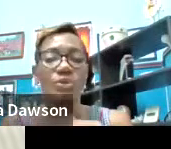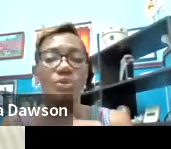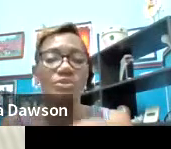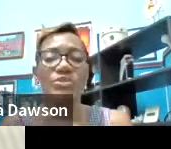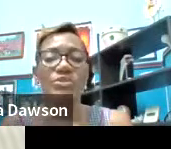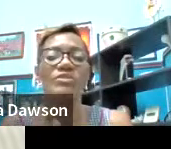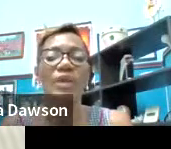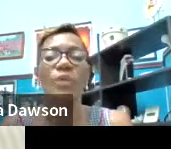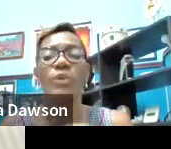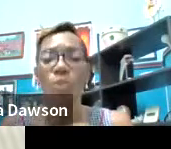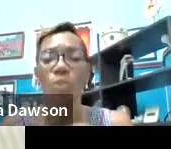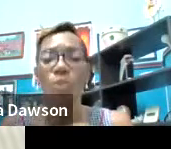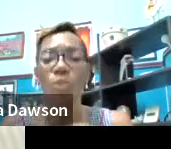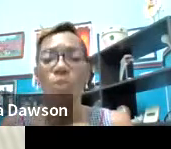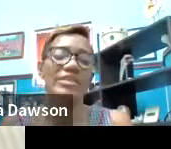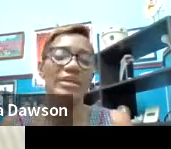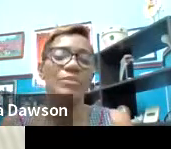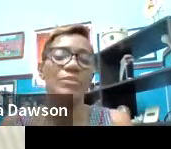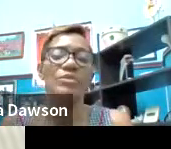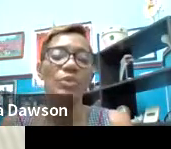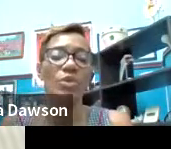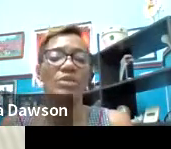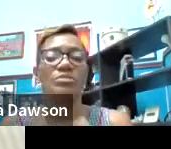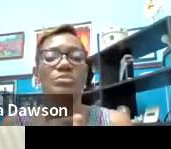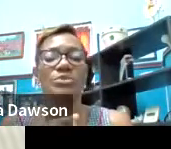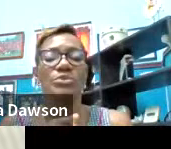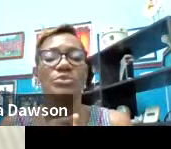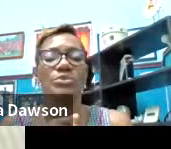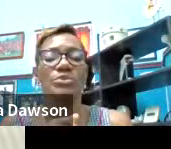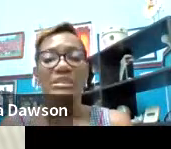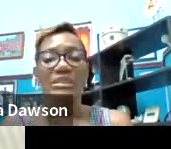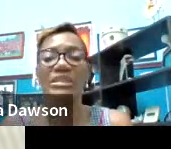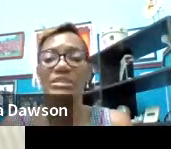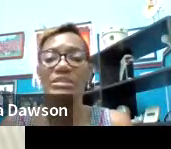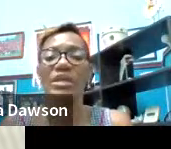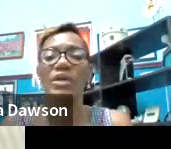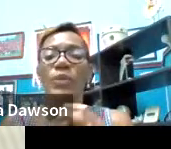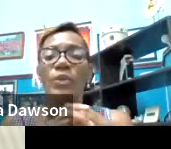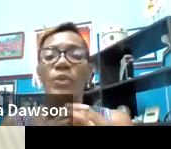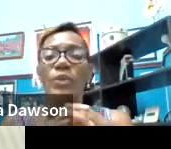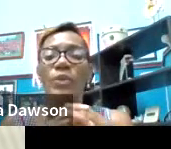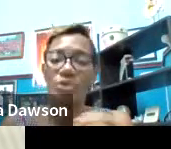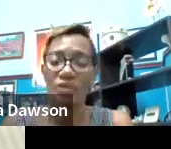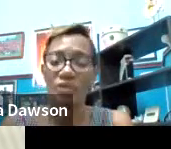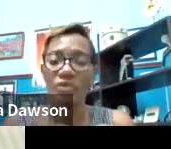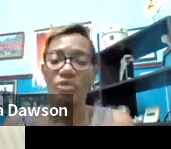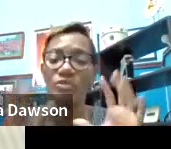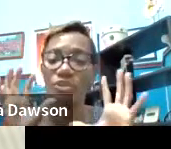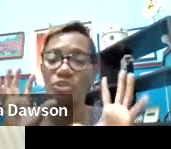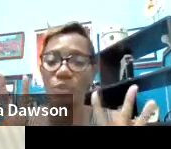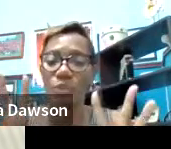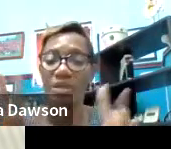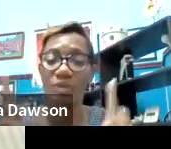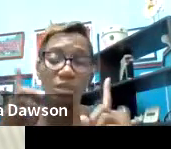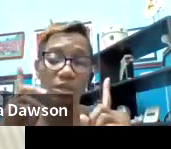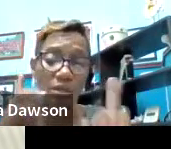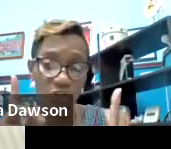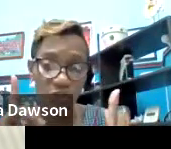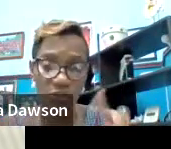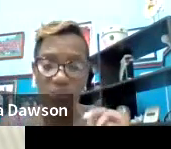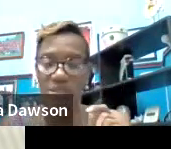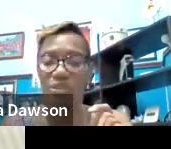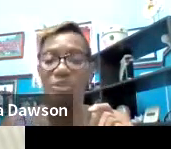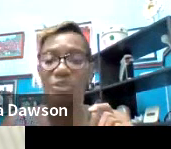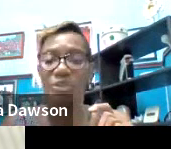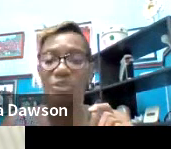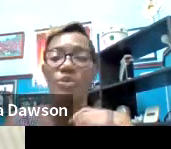axonal. It burns the nerve. We want that to happen. We want the protein to be denatured. We want to burn off the nerve to slow it down in a